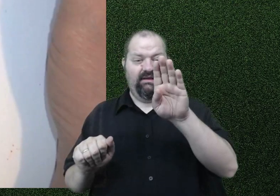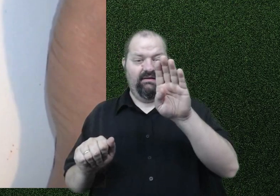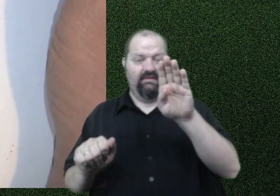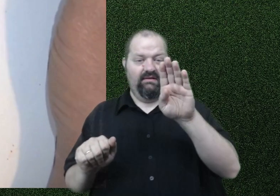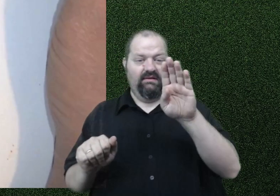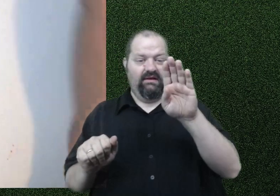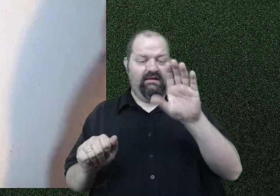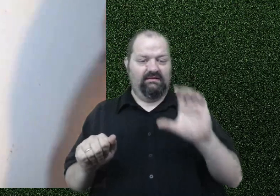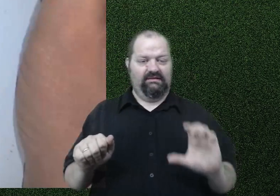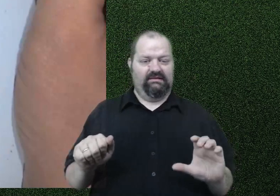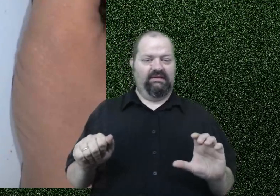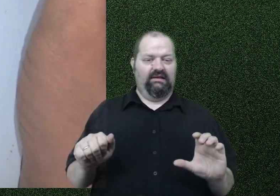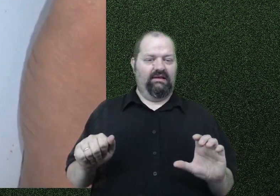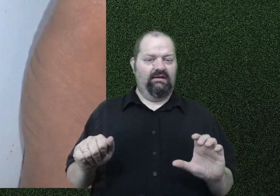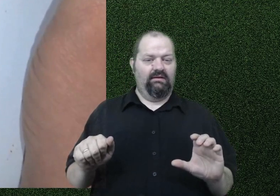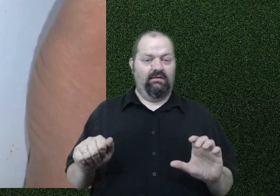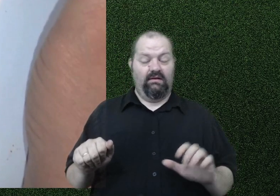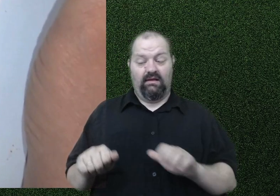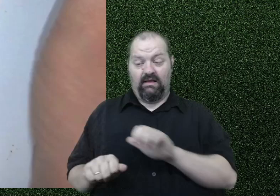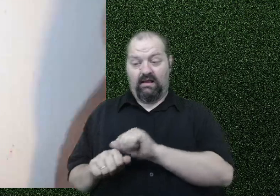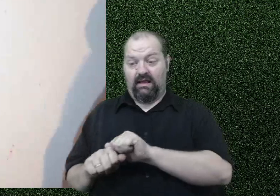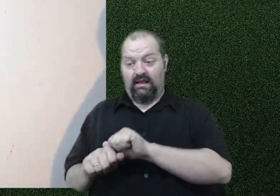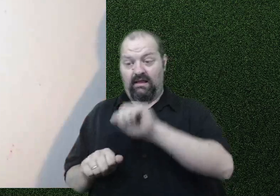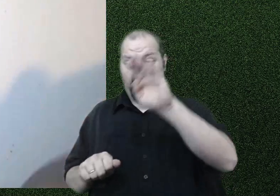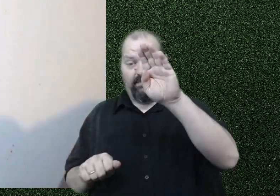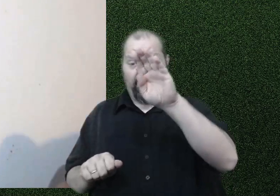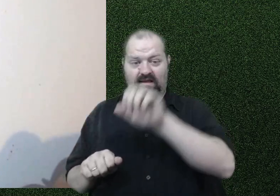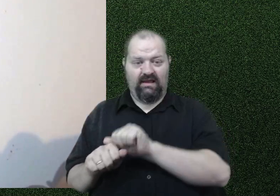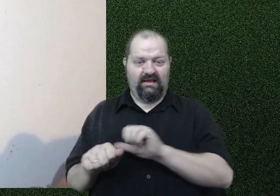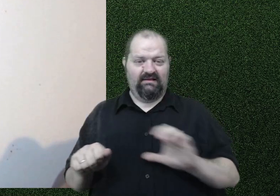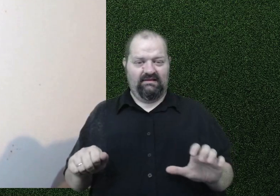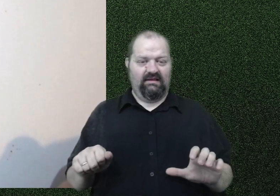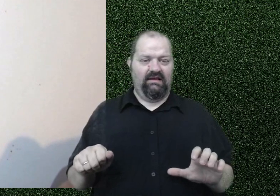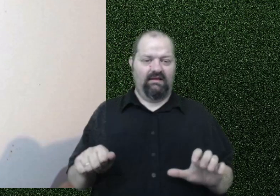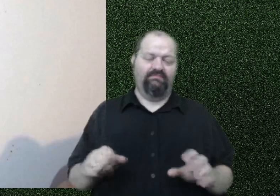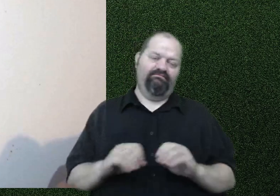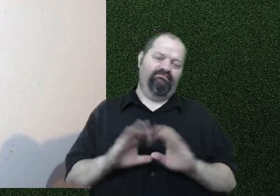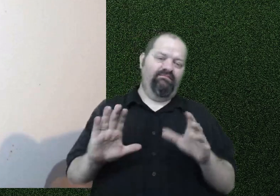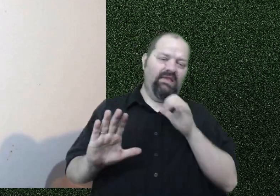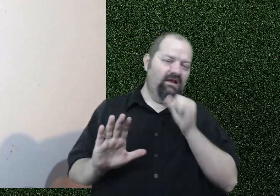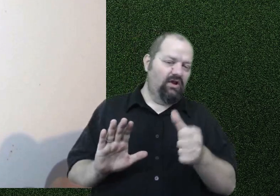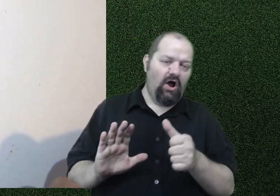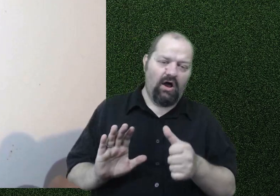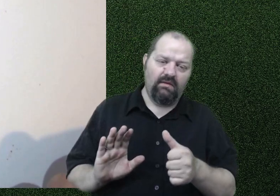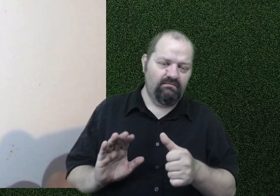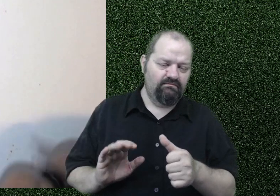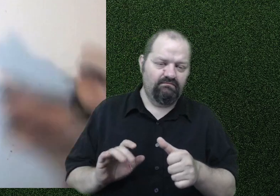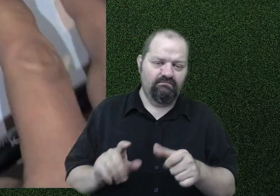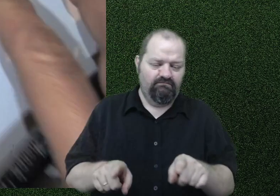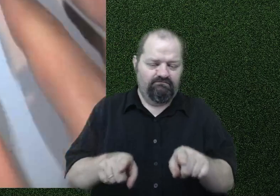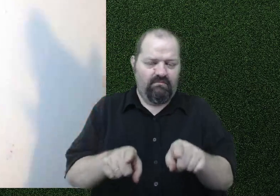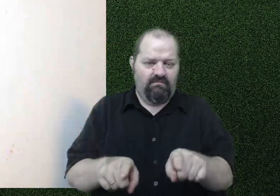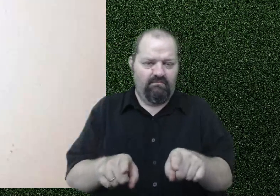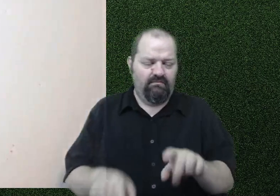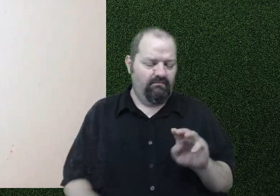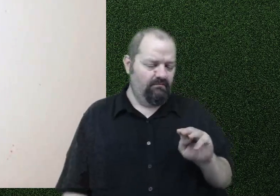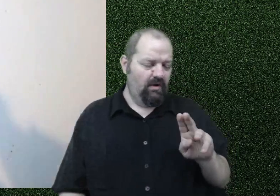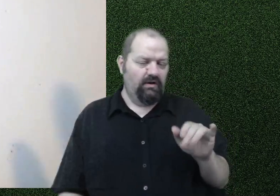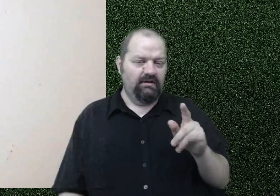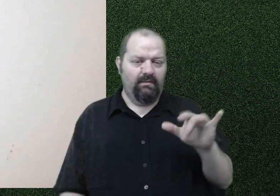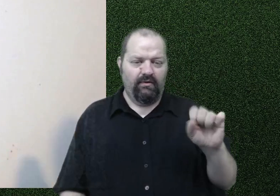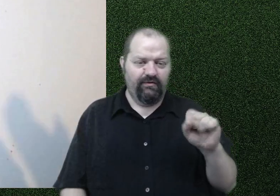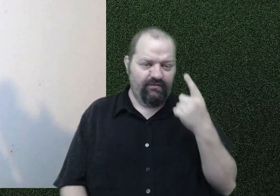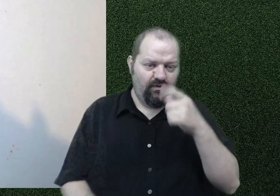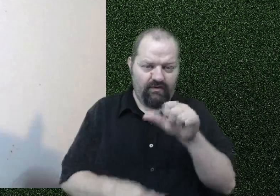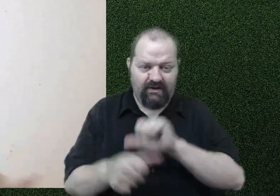vector from A to B and the vector from A to C, they're obviously not multiples of each other. Now, I've drawn it in 2D,